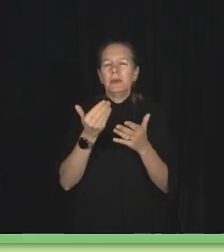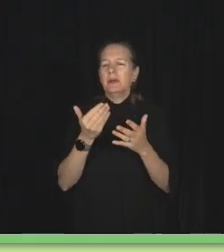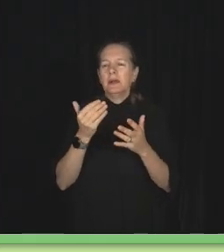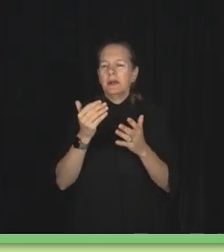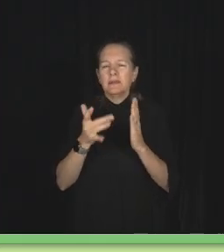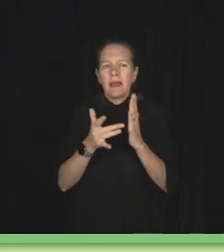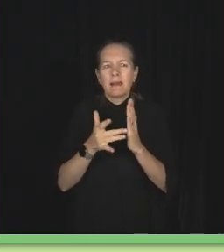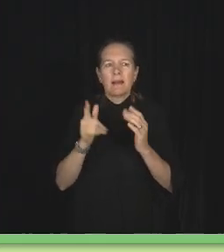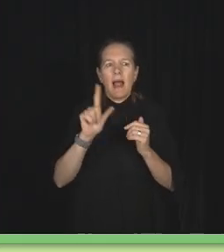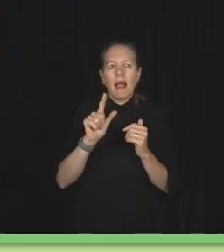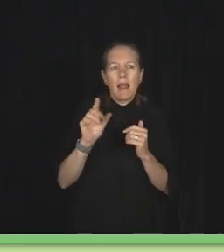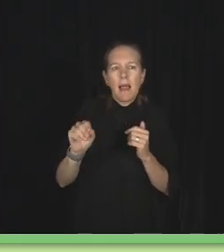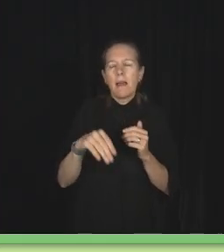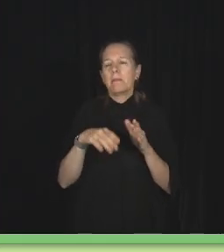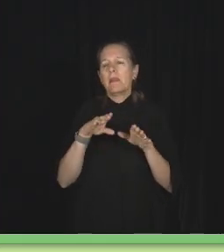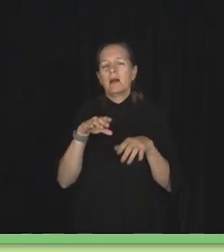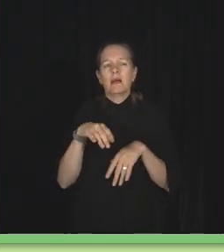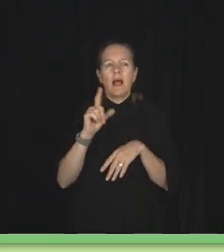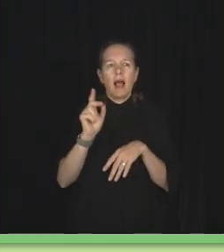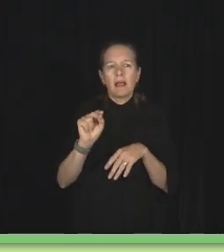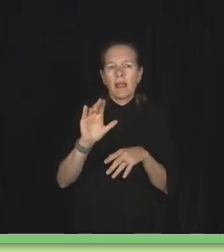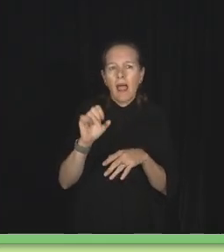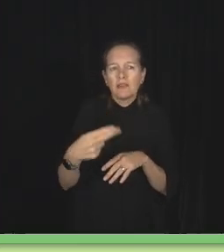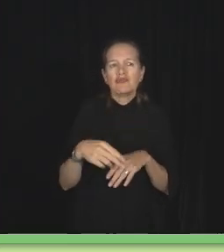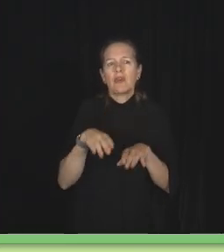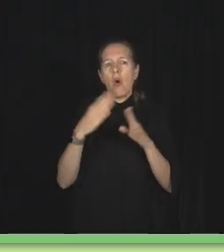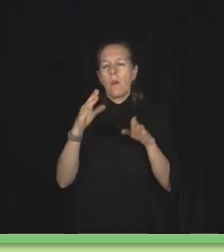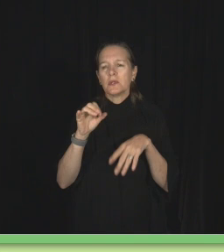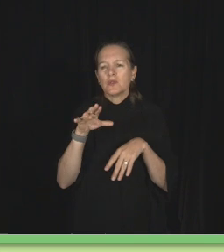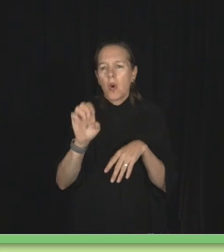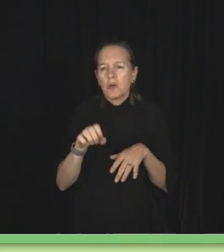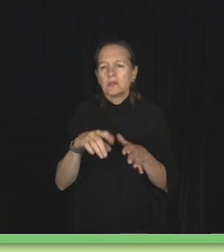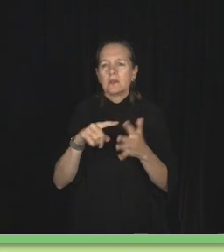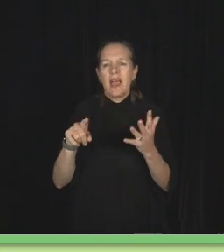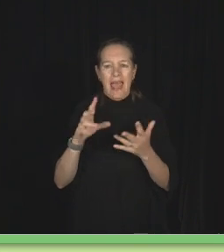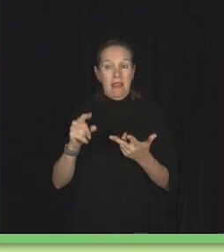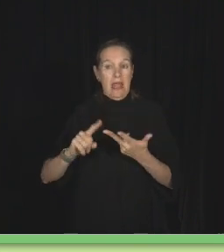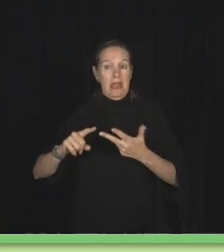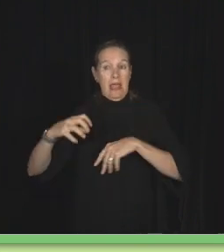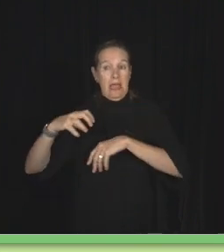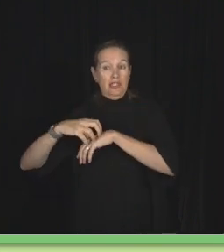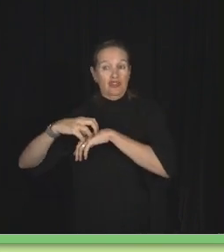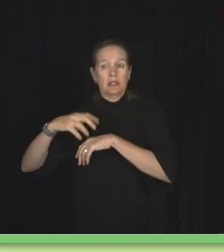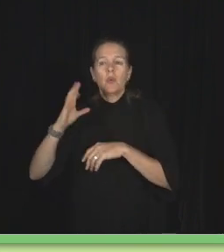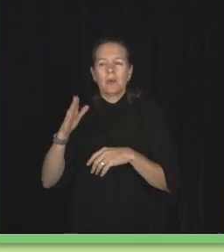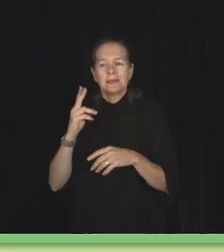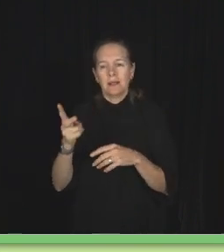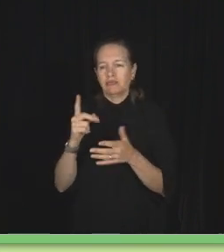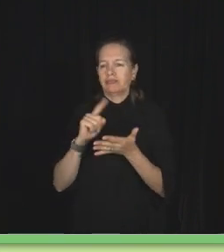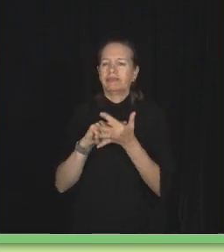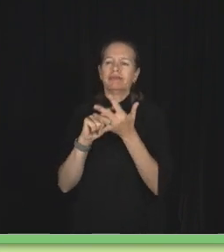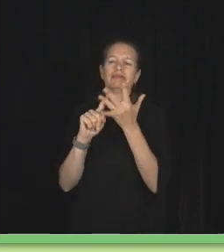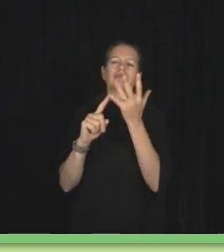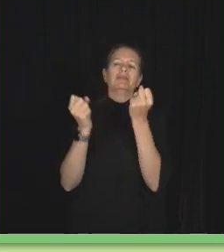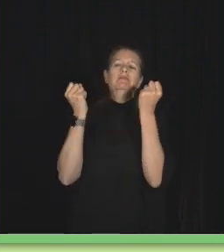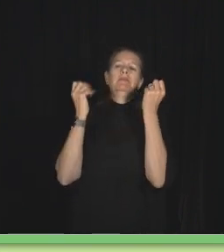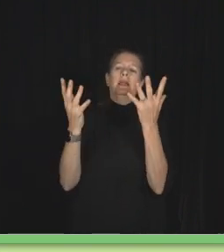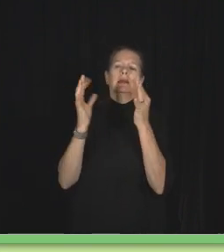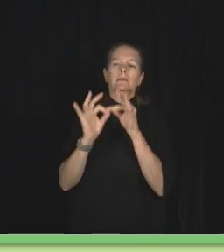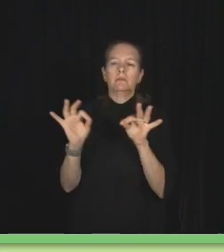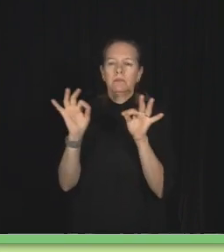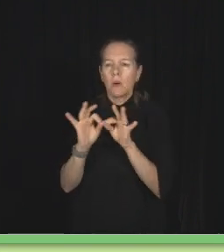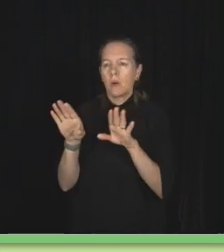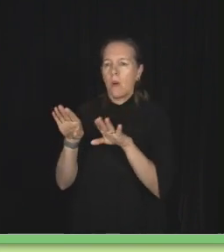source. And agents, there's a new agent framework being announced every week, but we're going to see a lot of very important open source and